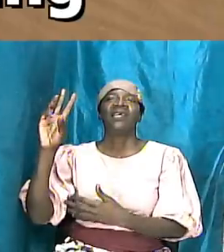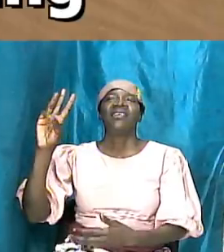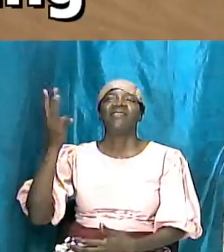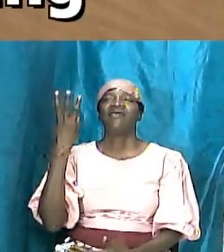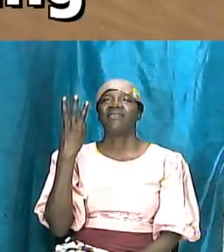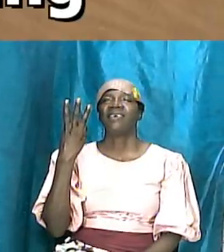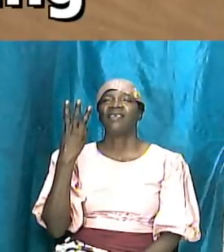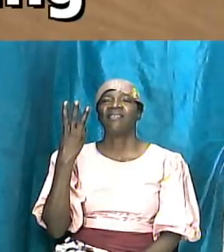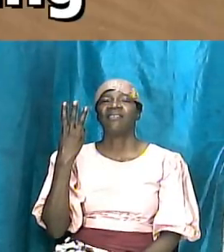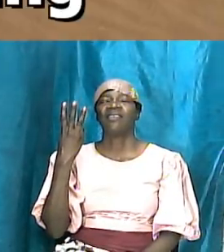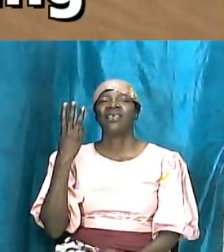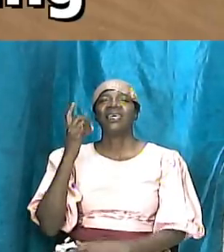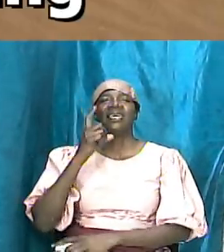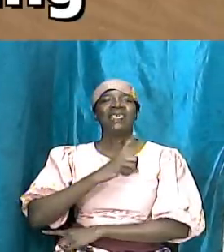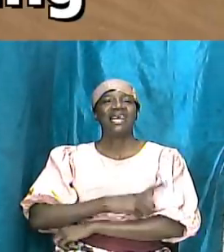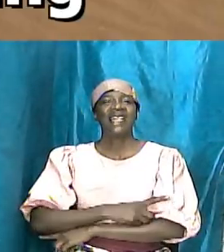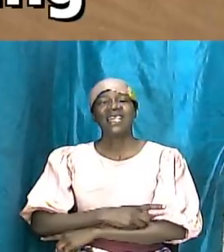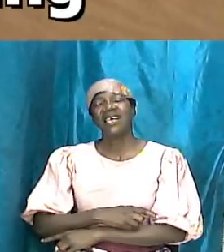sixth day.